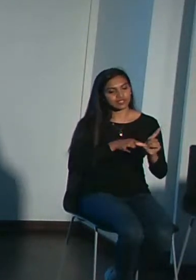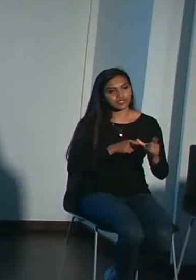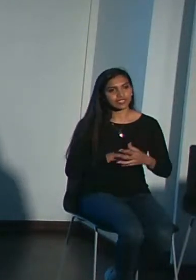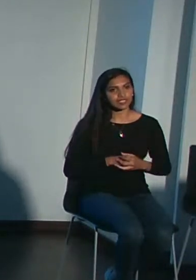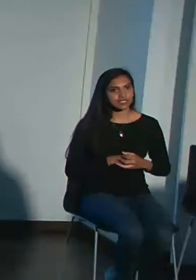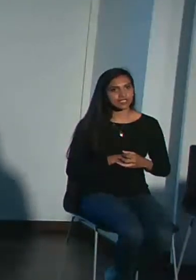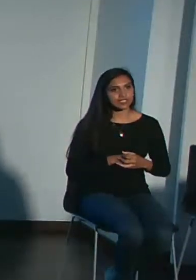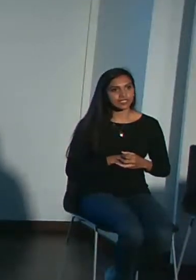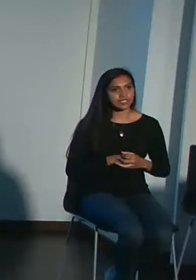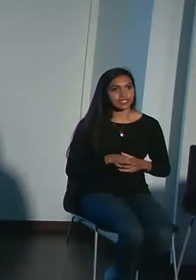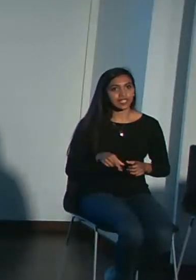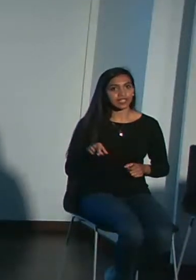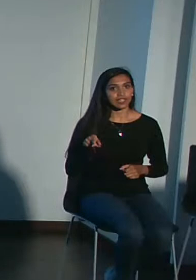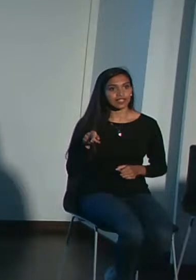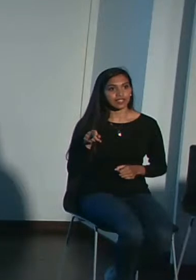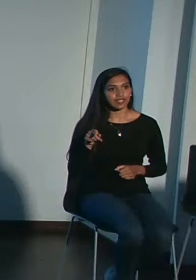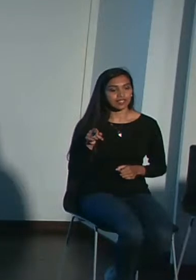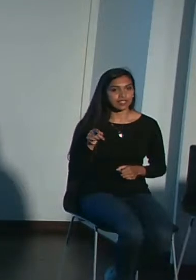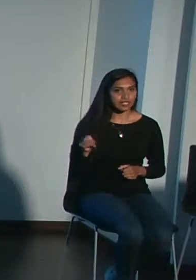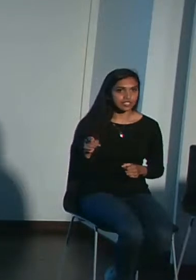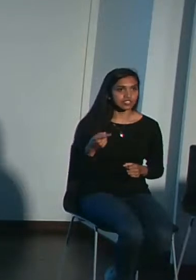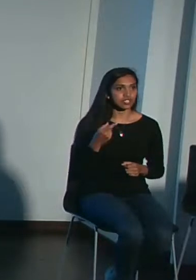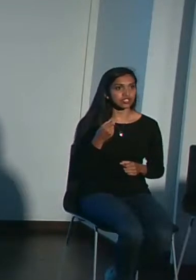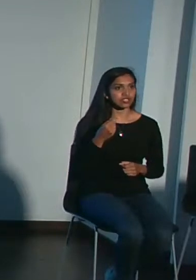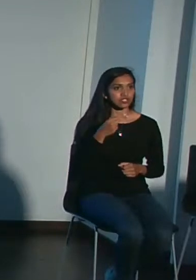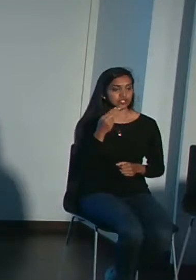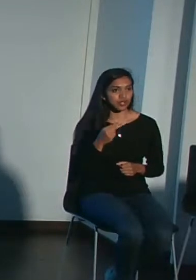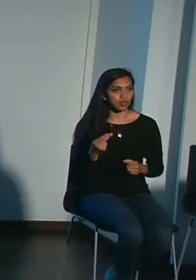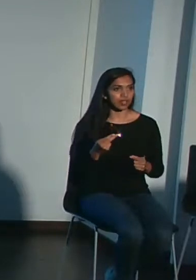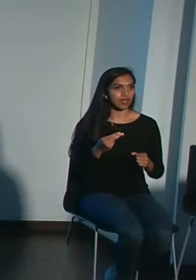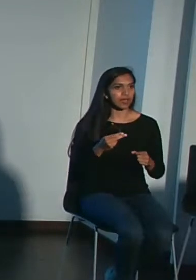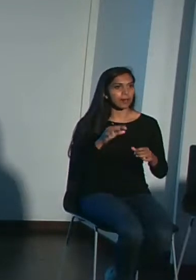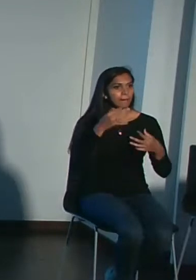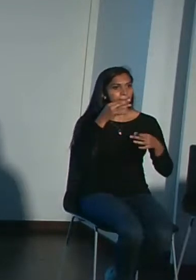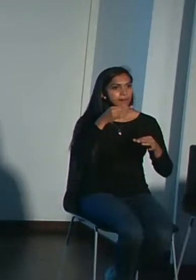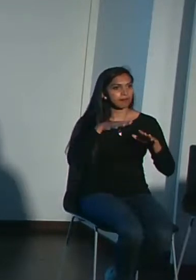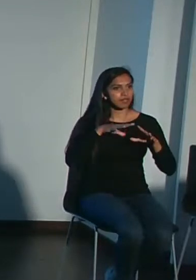I make stuff mostly drawing, stitching, paper mache.